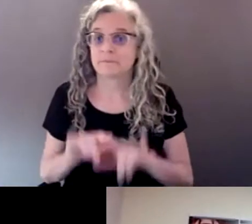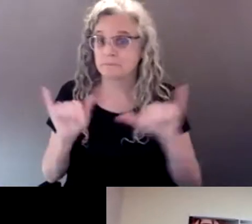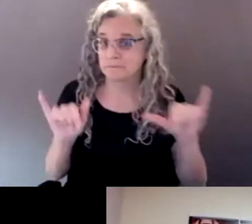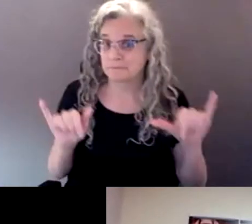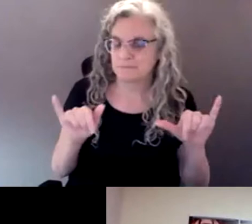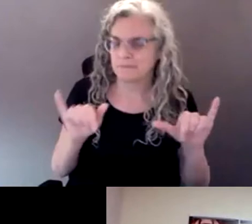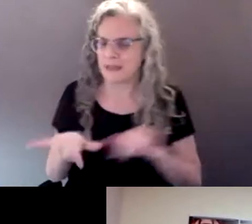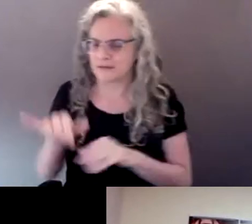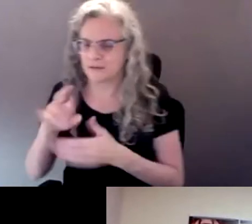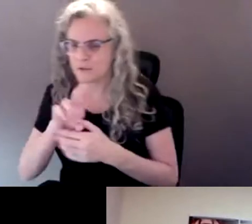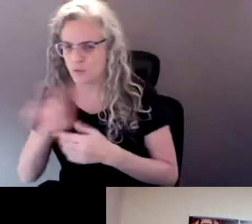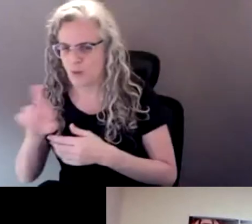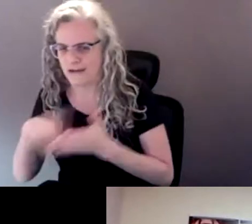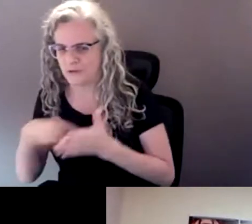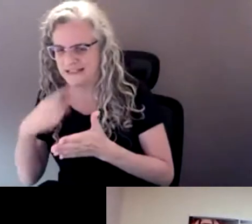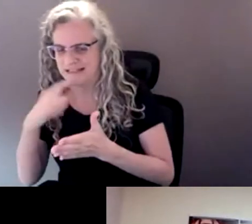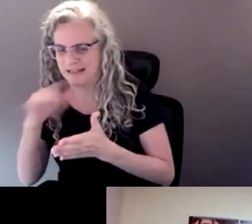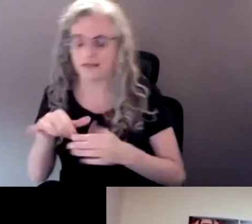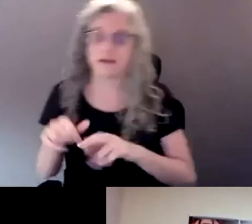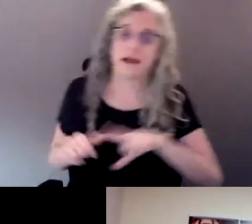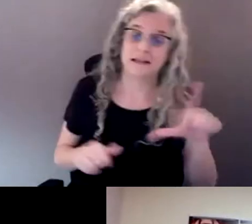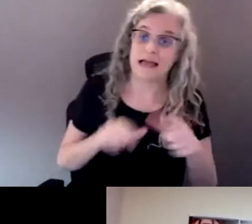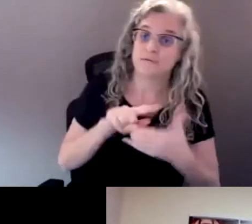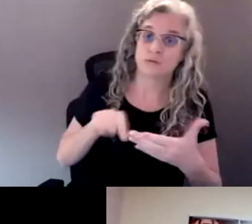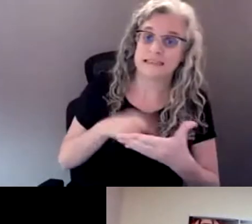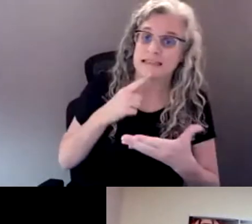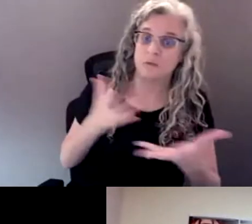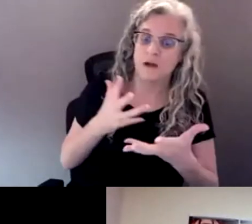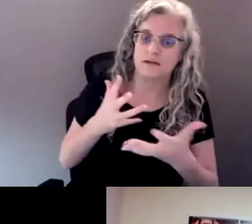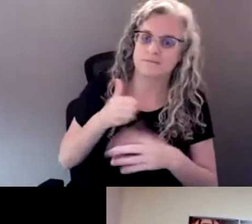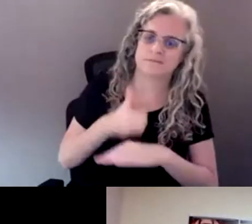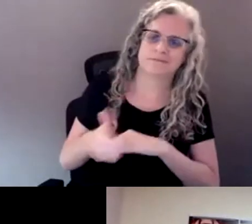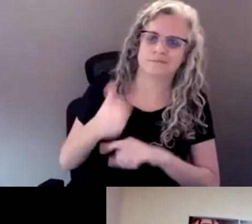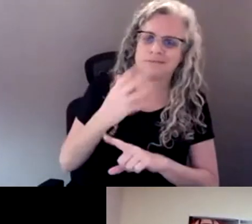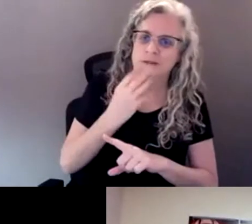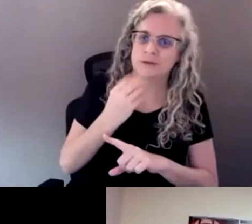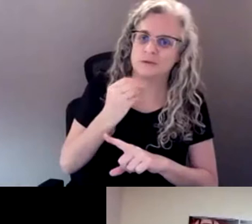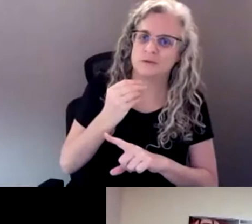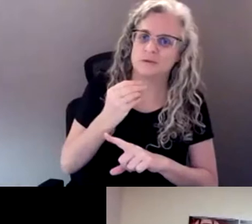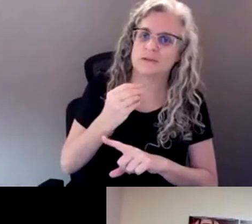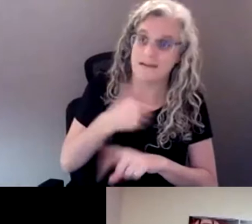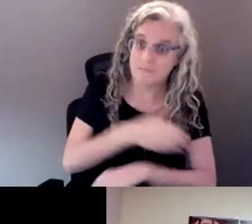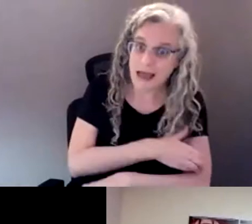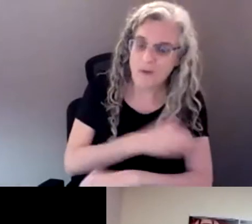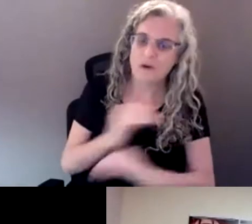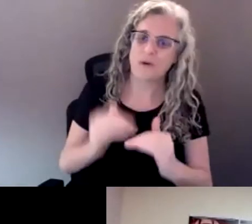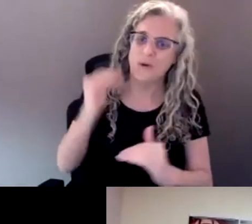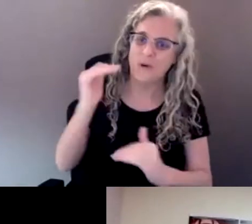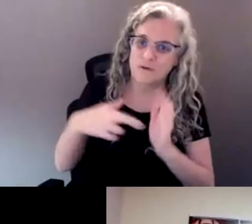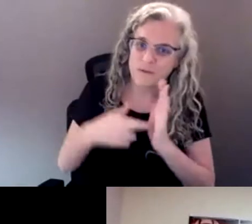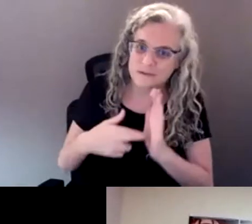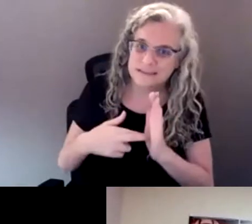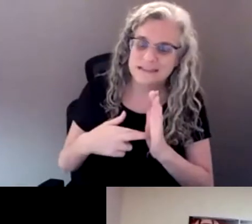that's the critique on the right. The critique on the left is that the Jews are powerful, overrepresented in